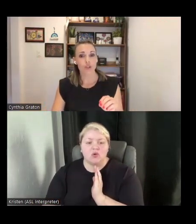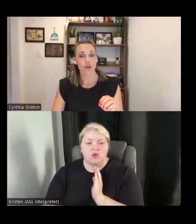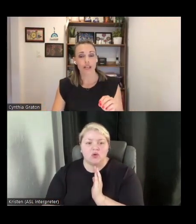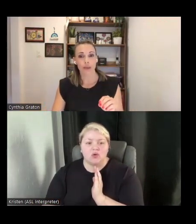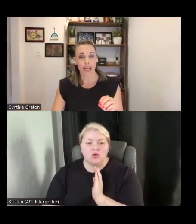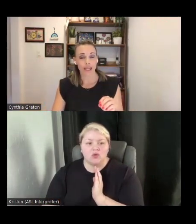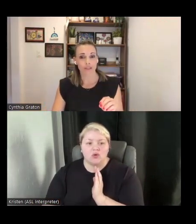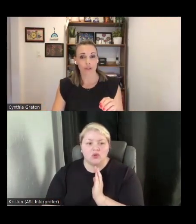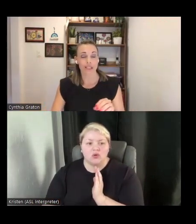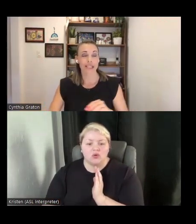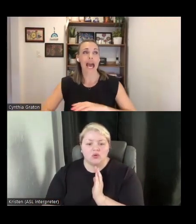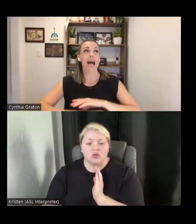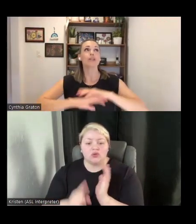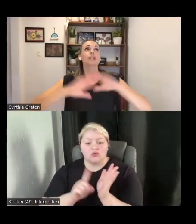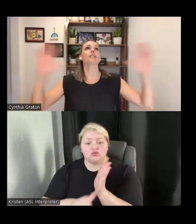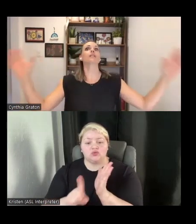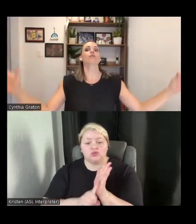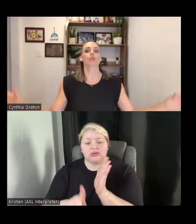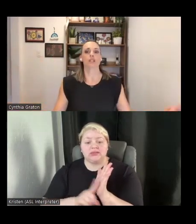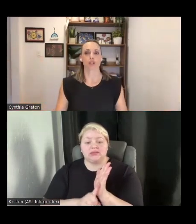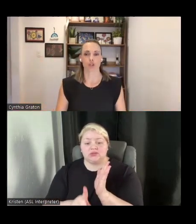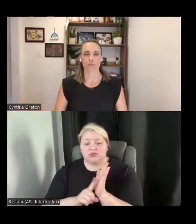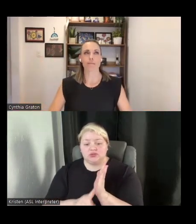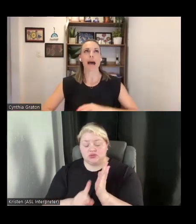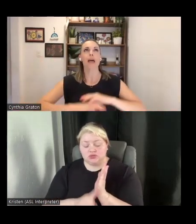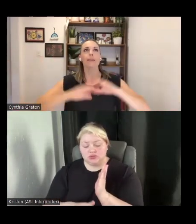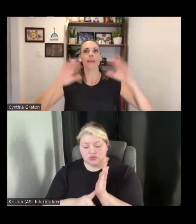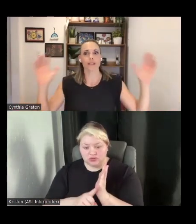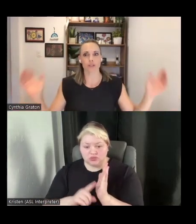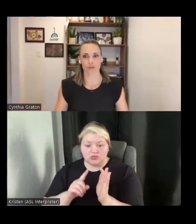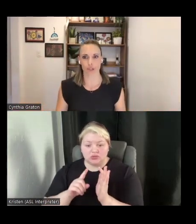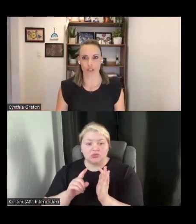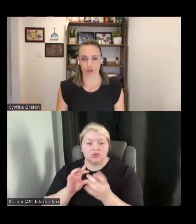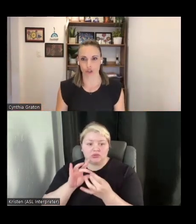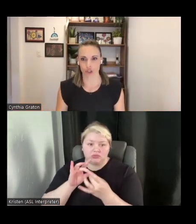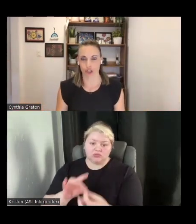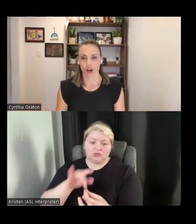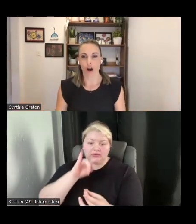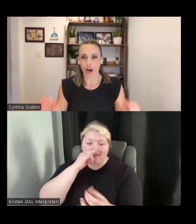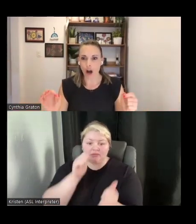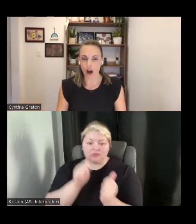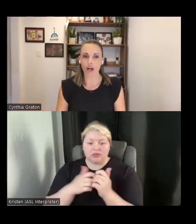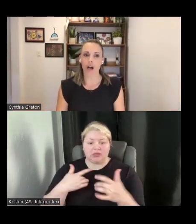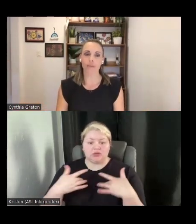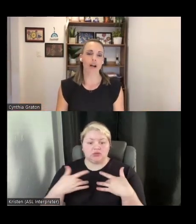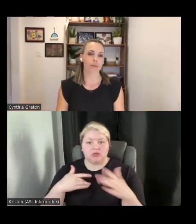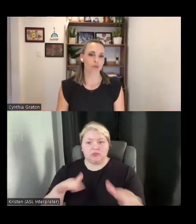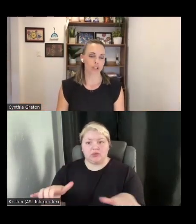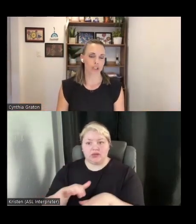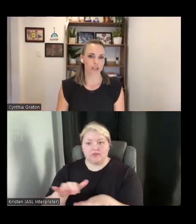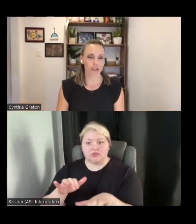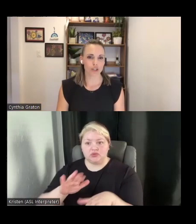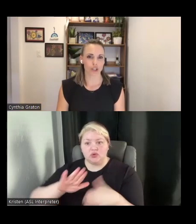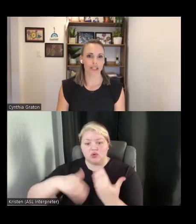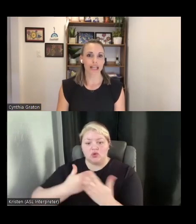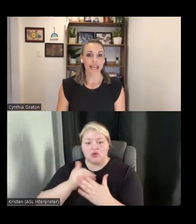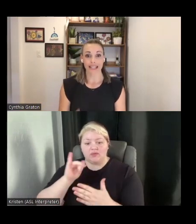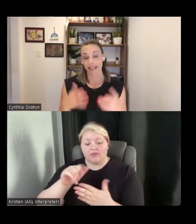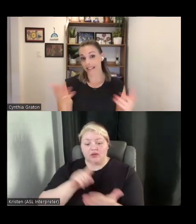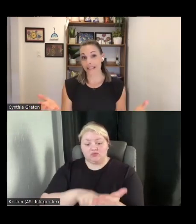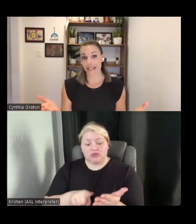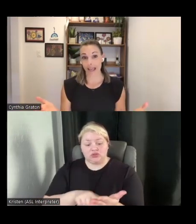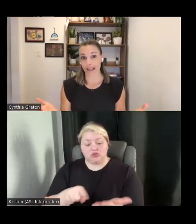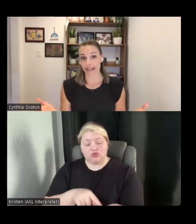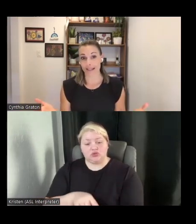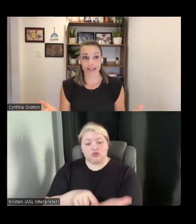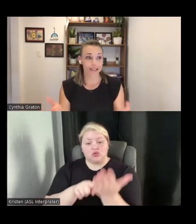kids with concerning behaviors, thousands of research, mountains of research, are all coming up to the conclusion